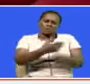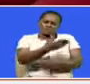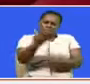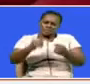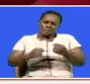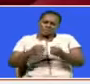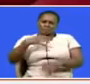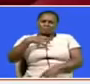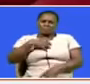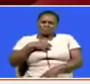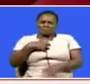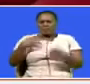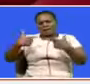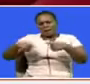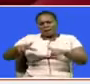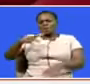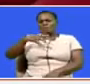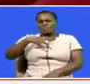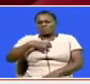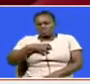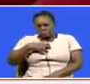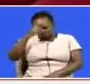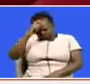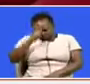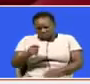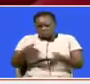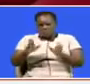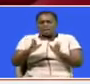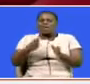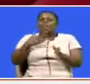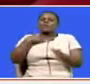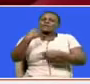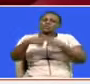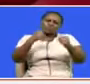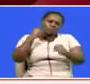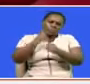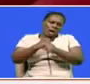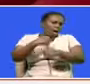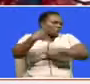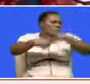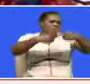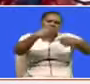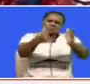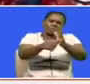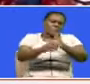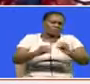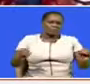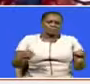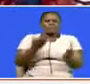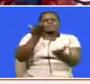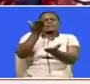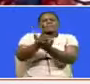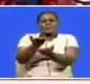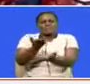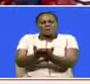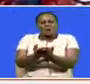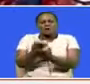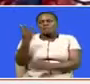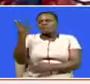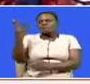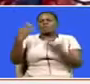are supposed to retire, let them retire honorably. Let the ones who want to continue with their work continue. Maombi hayo ya Wakenya